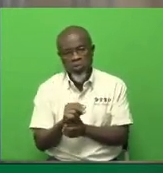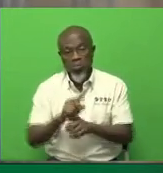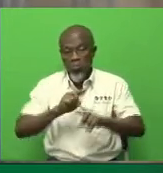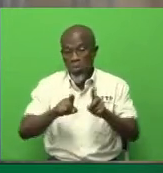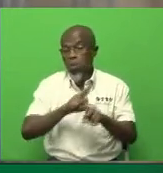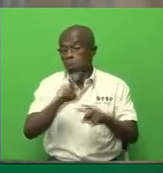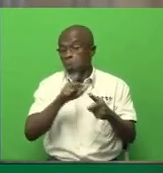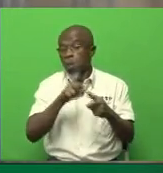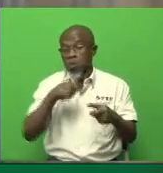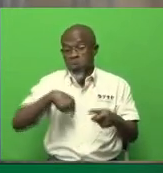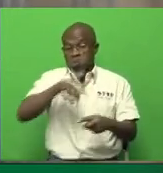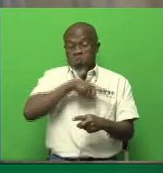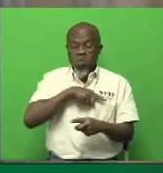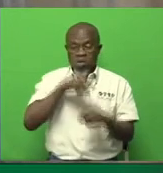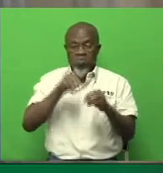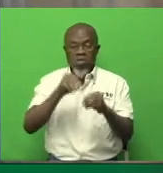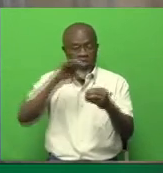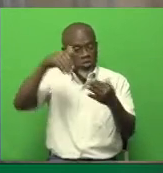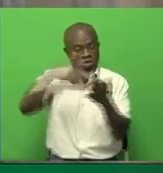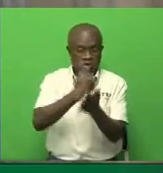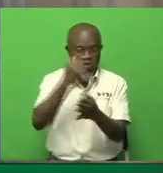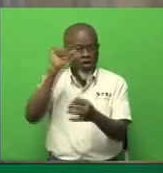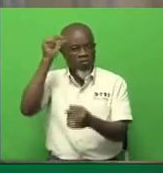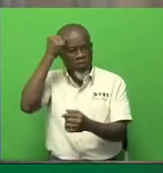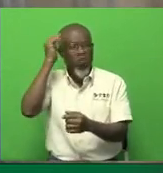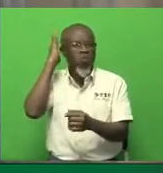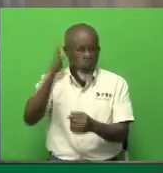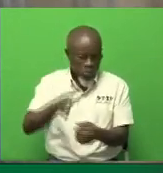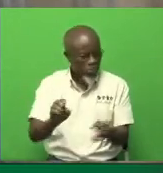to proclaim the procurement Act